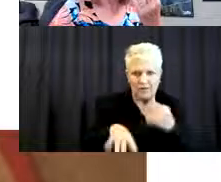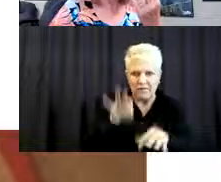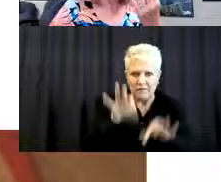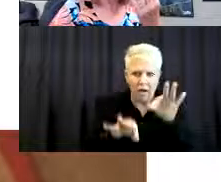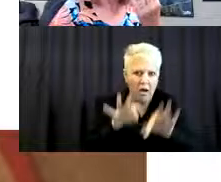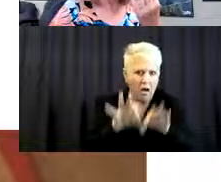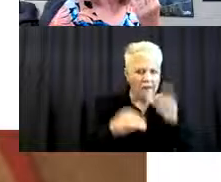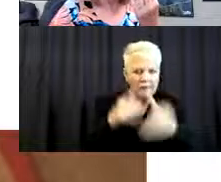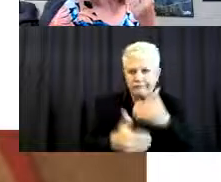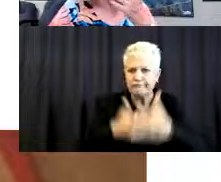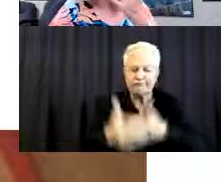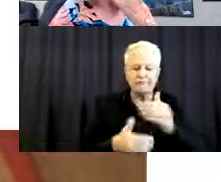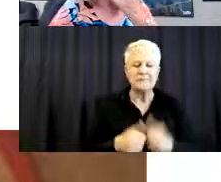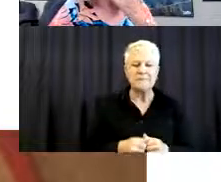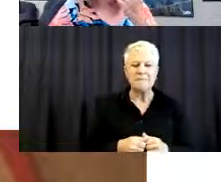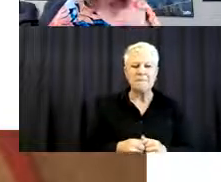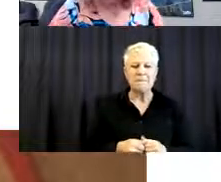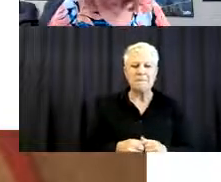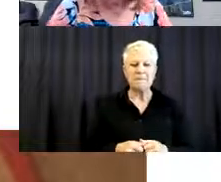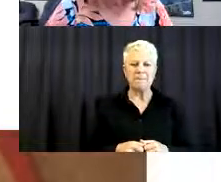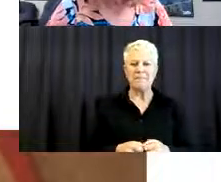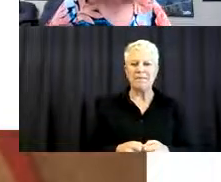along the way. Oh,